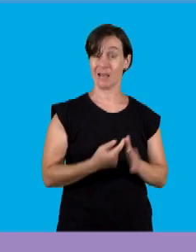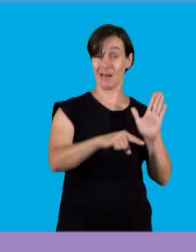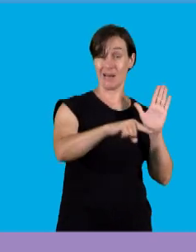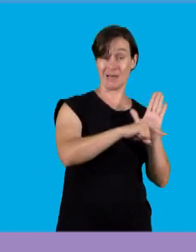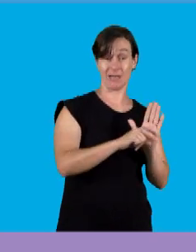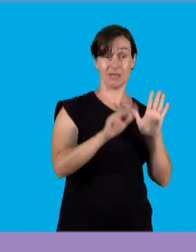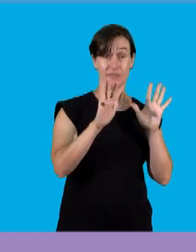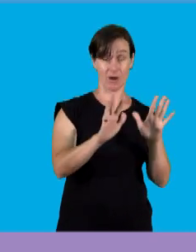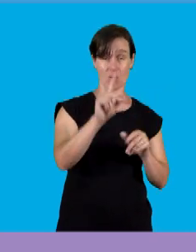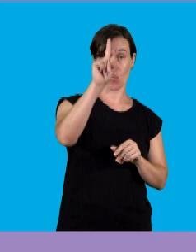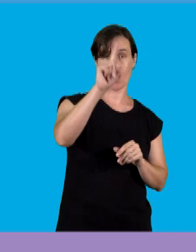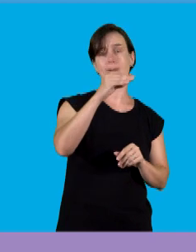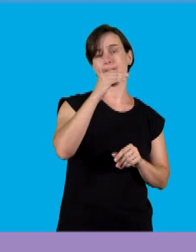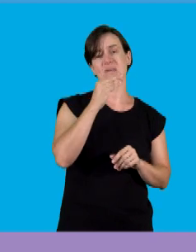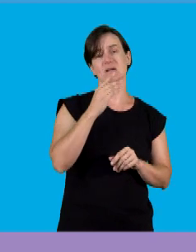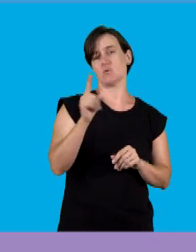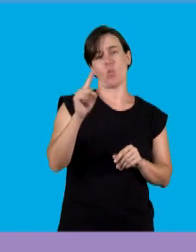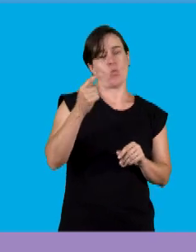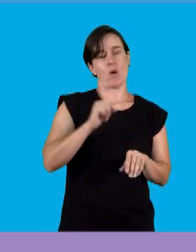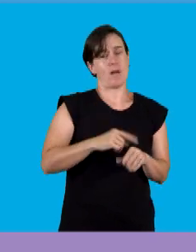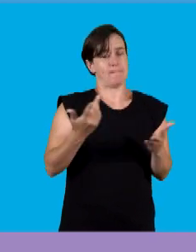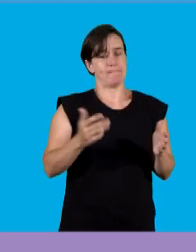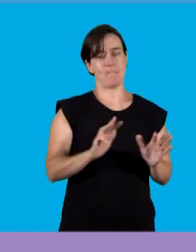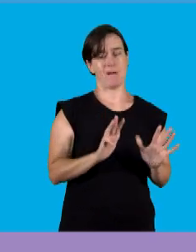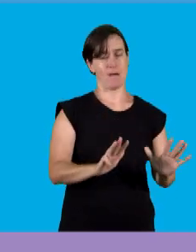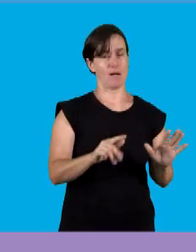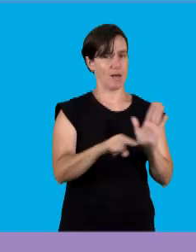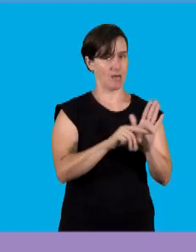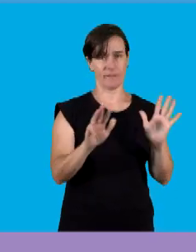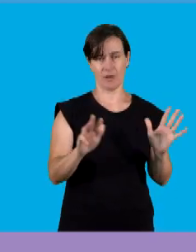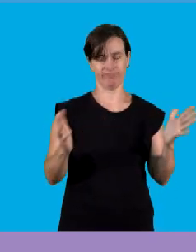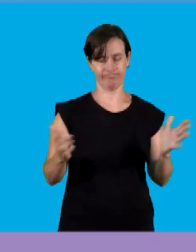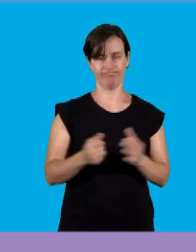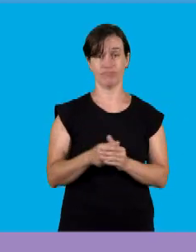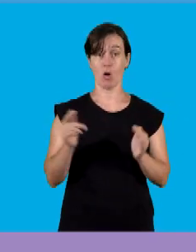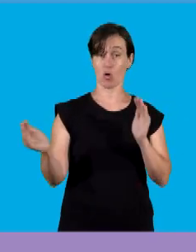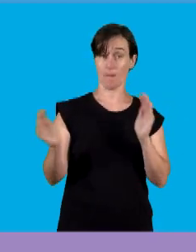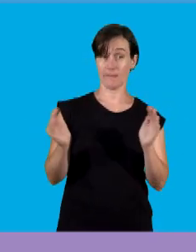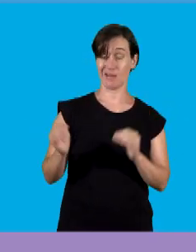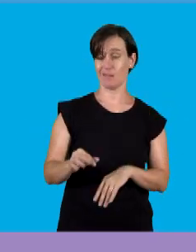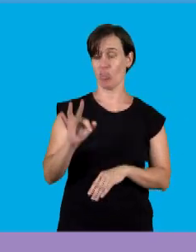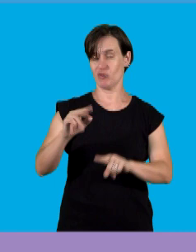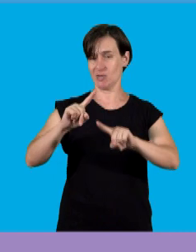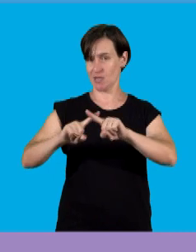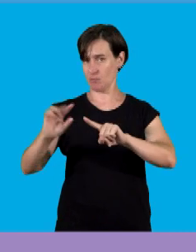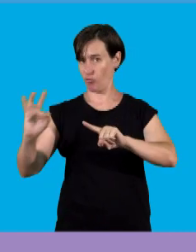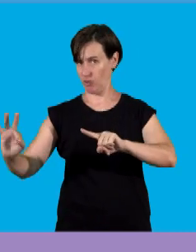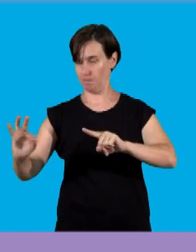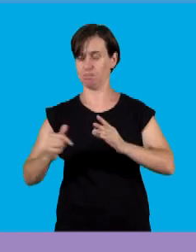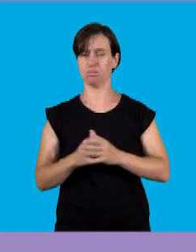negative 9 exponent 1 is negative 9. And we need to compare that with a 3